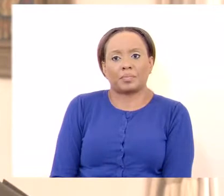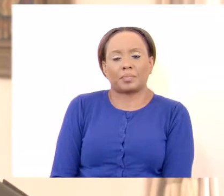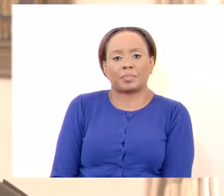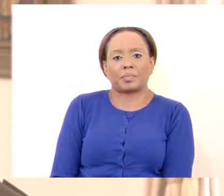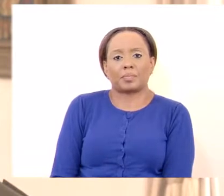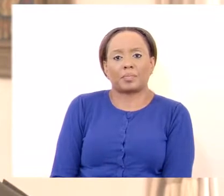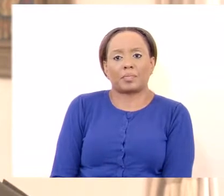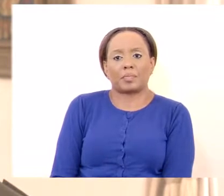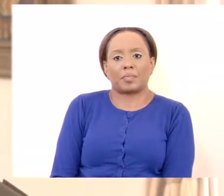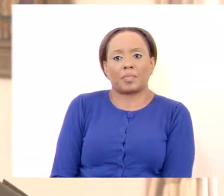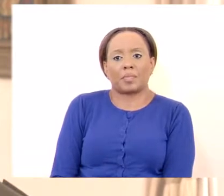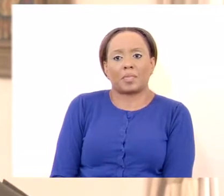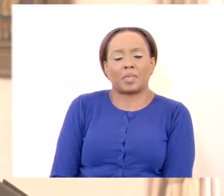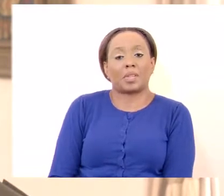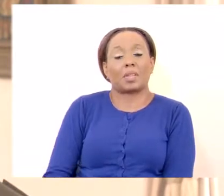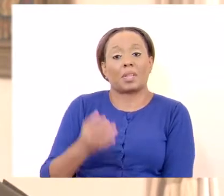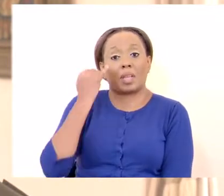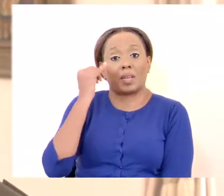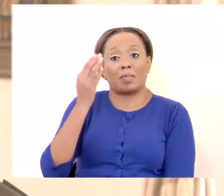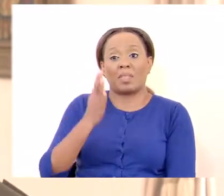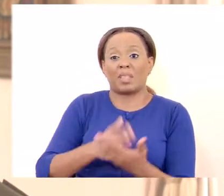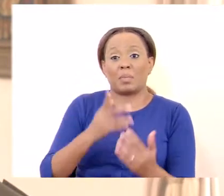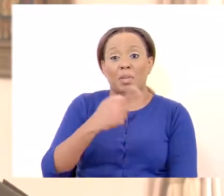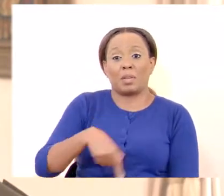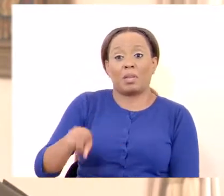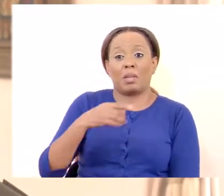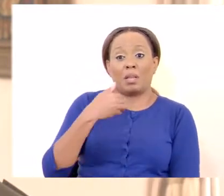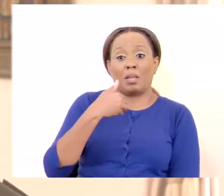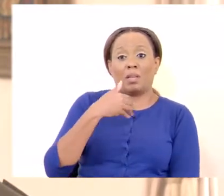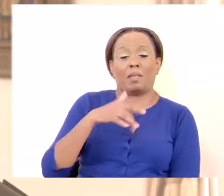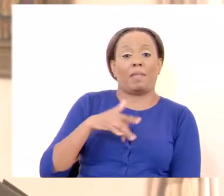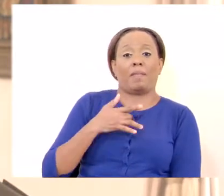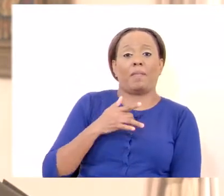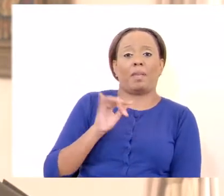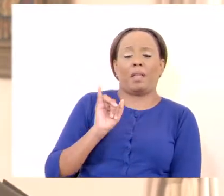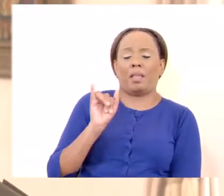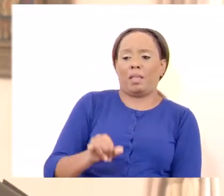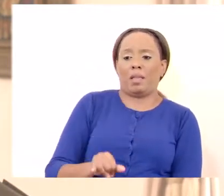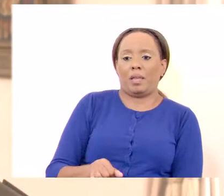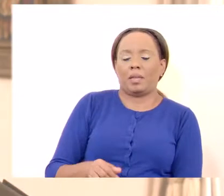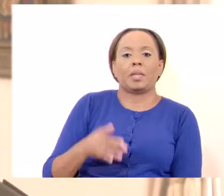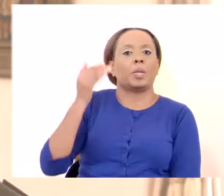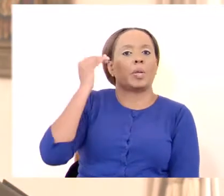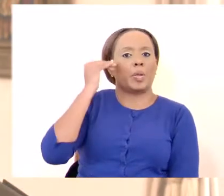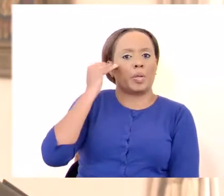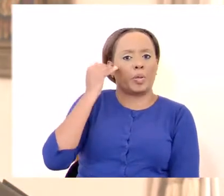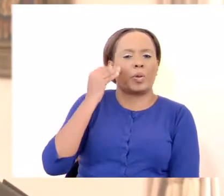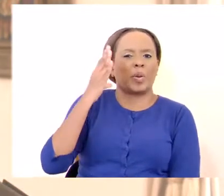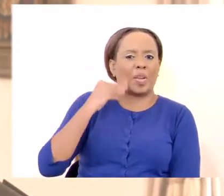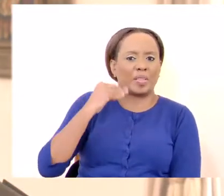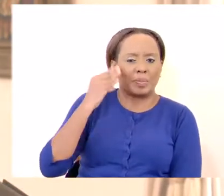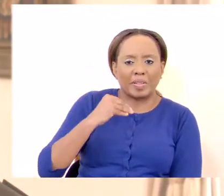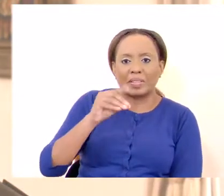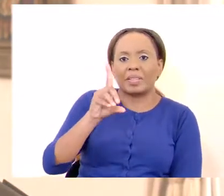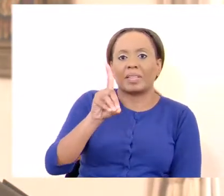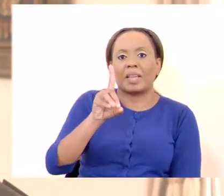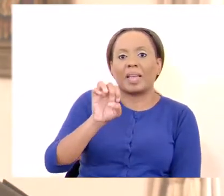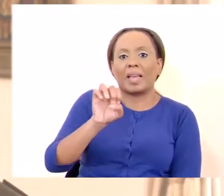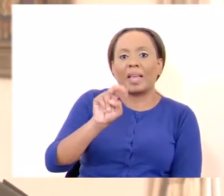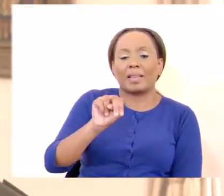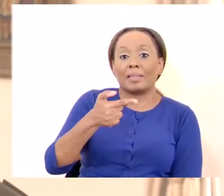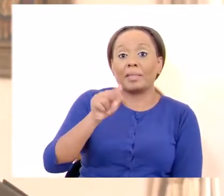described to other diseases, acute diseases like dengue, which we are currently experiencing in the country,